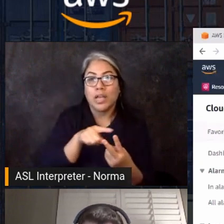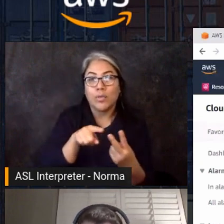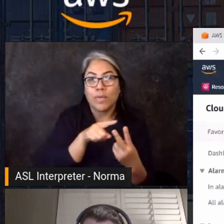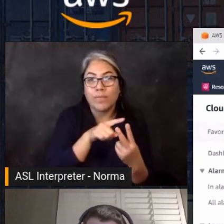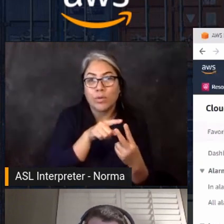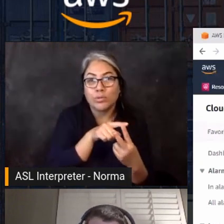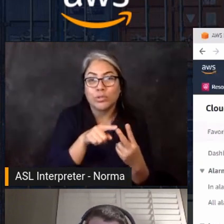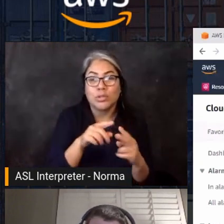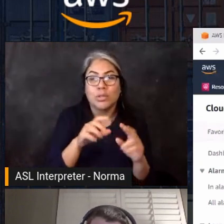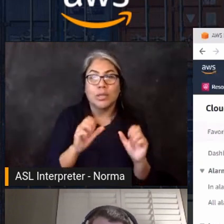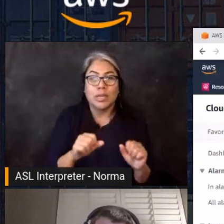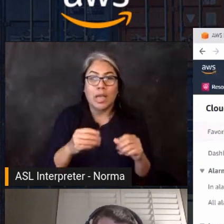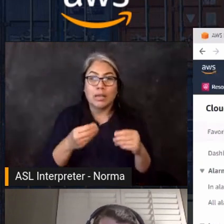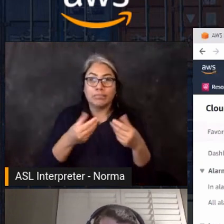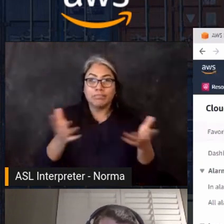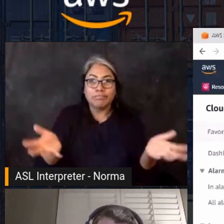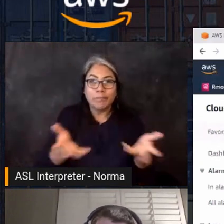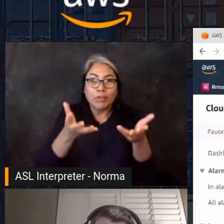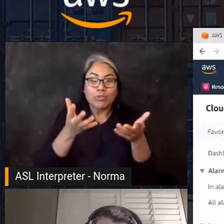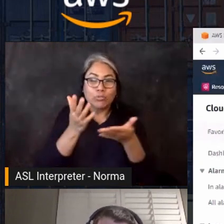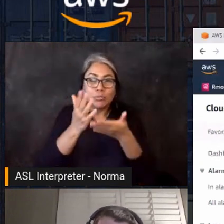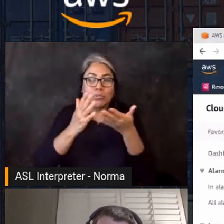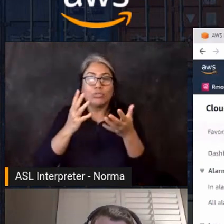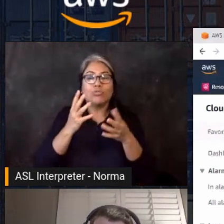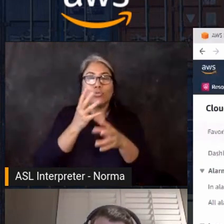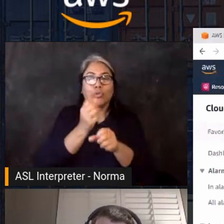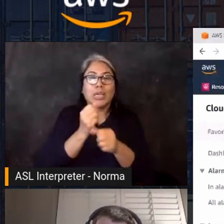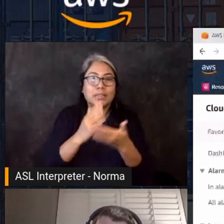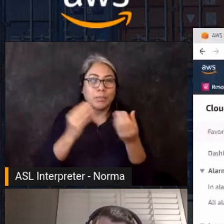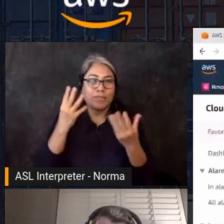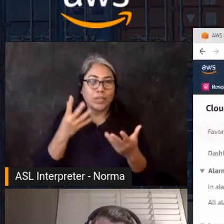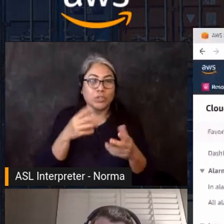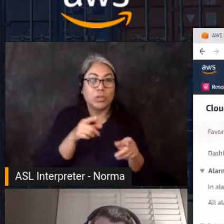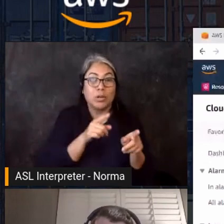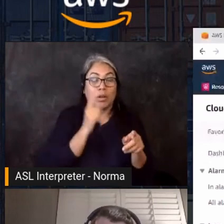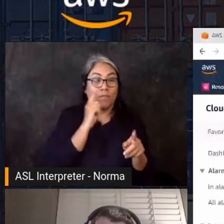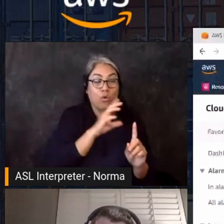start getting you some information into container insights. As for doing the full setup